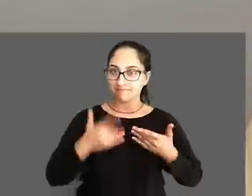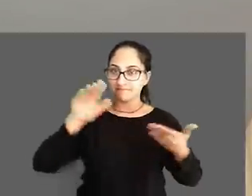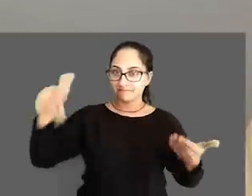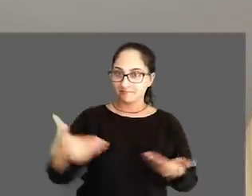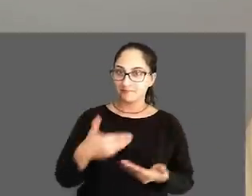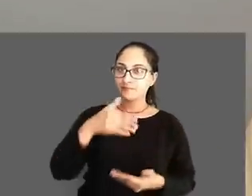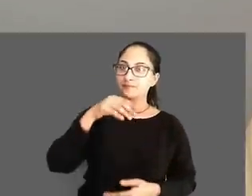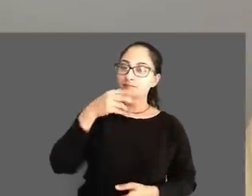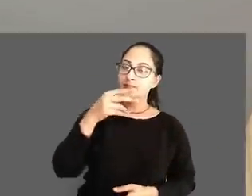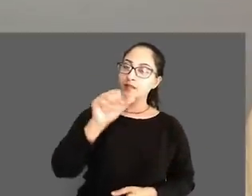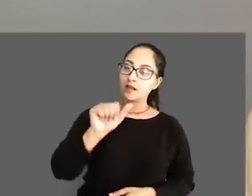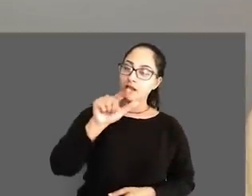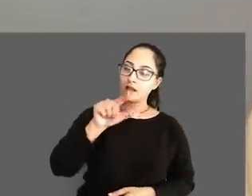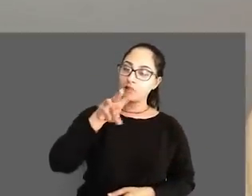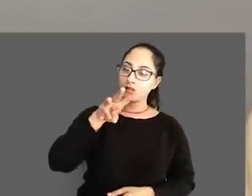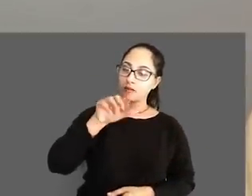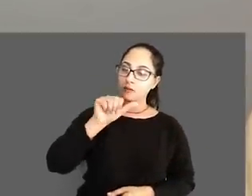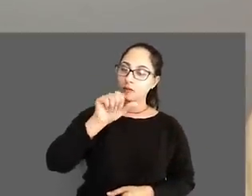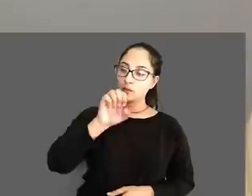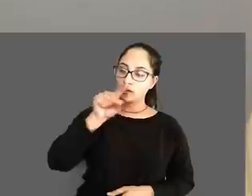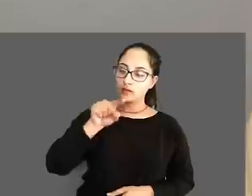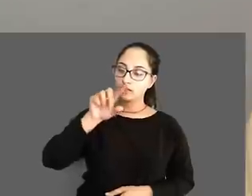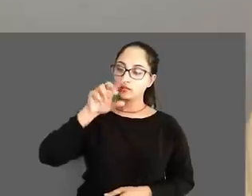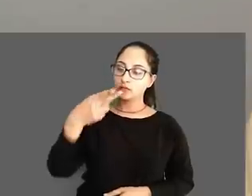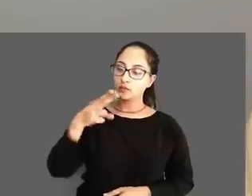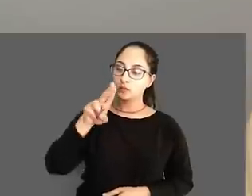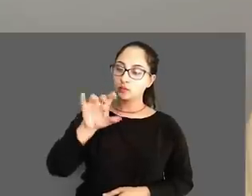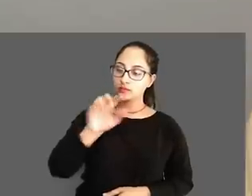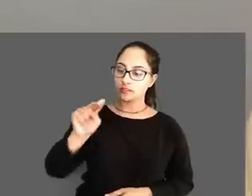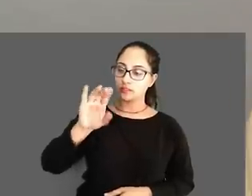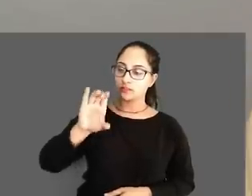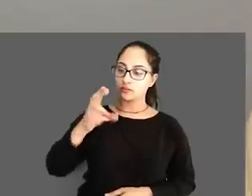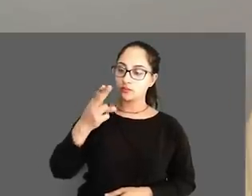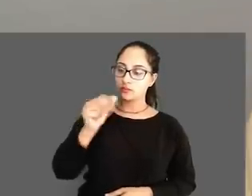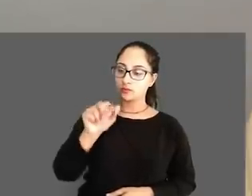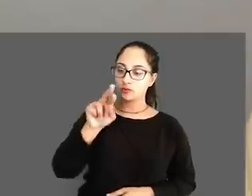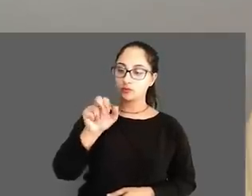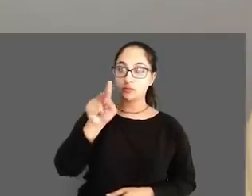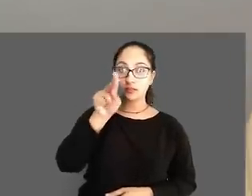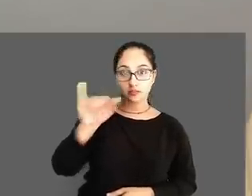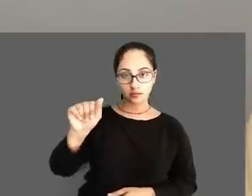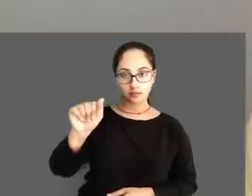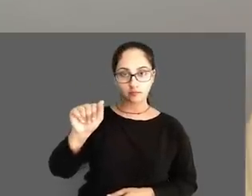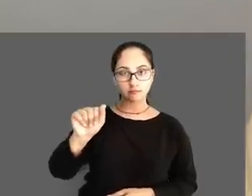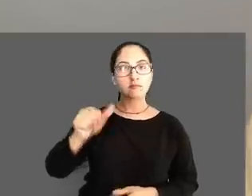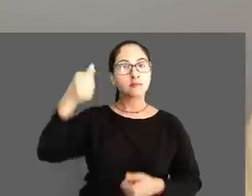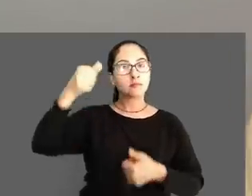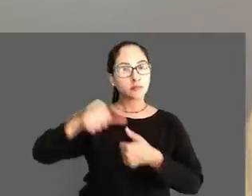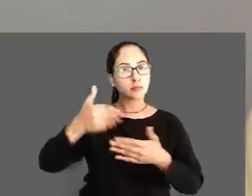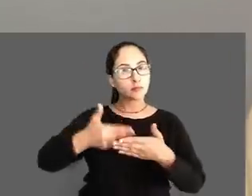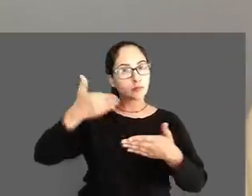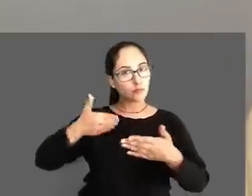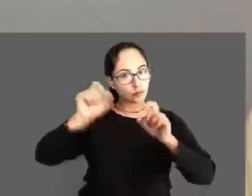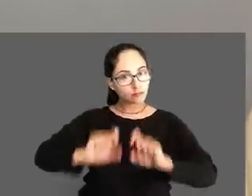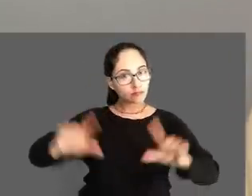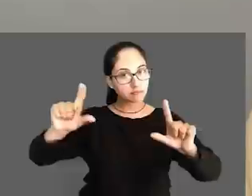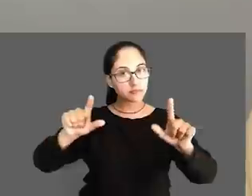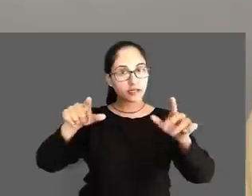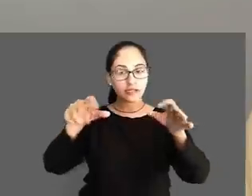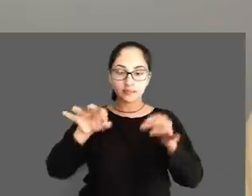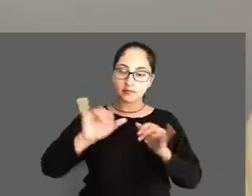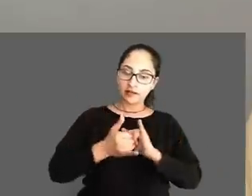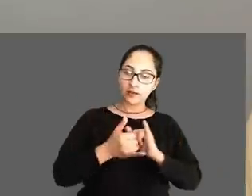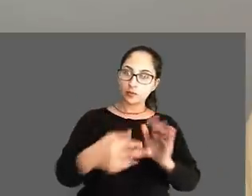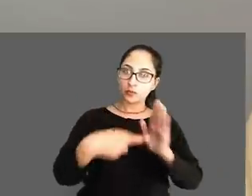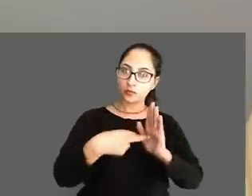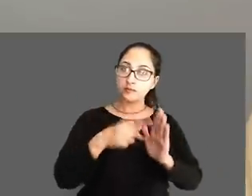Hussein Trania. Many of you will remember Hussein from his webinar on being an ambassador of Islam. Tonight's session